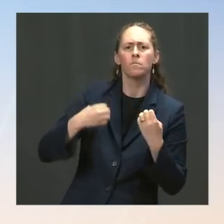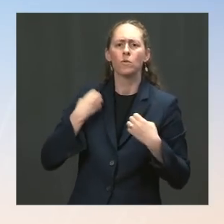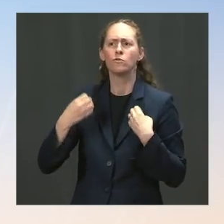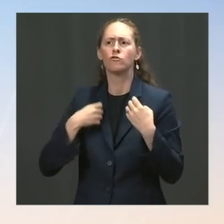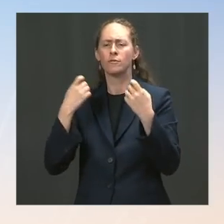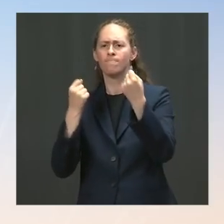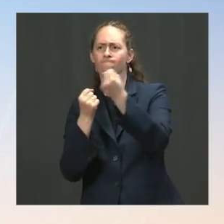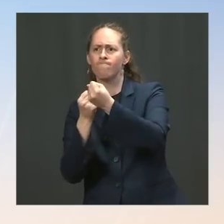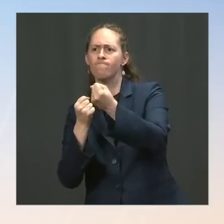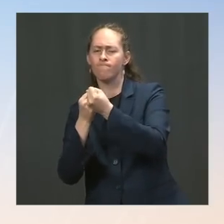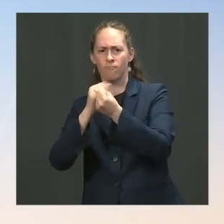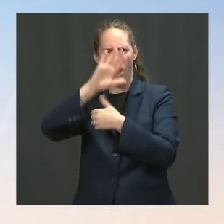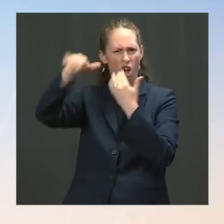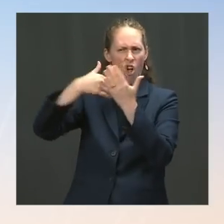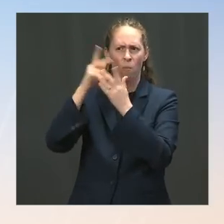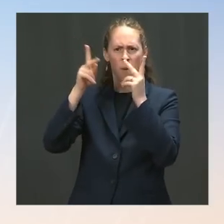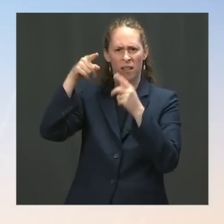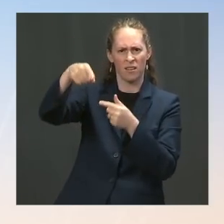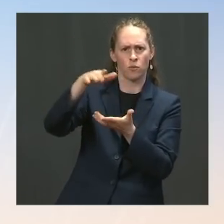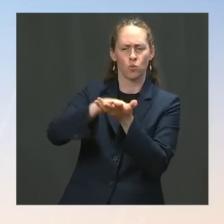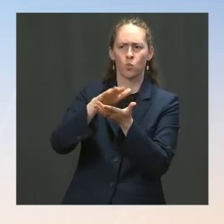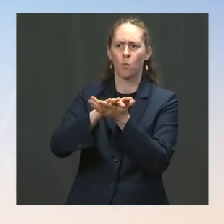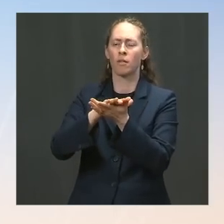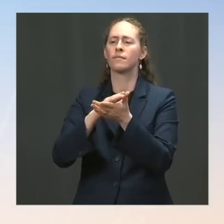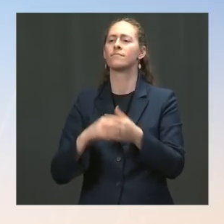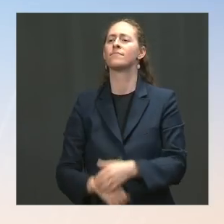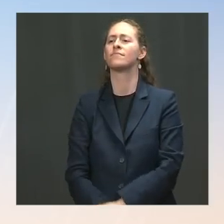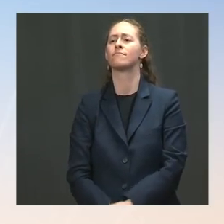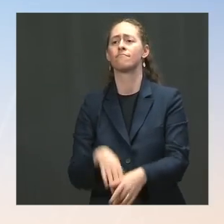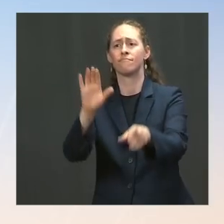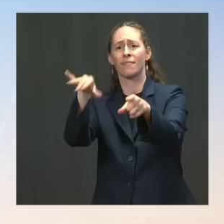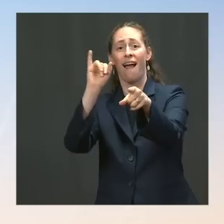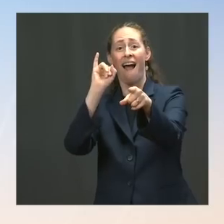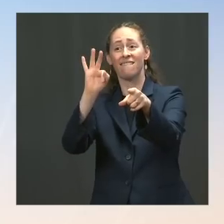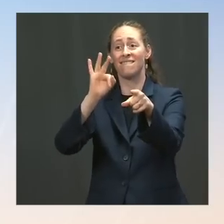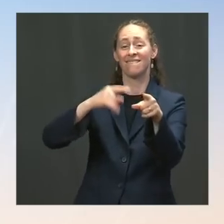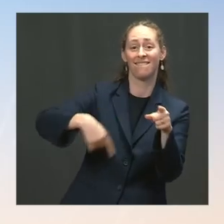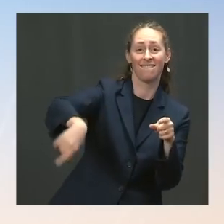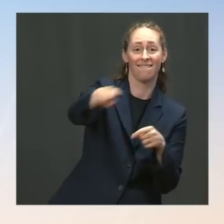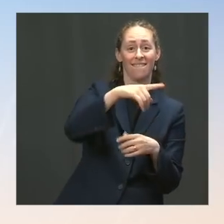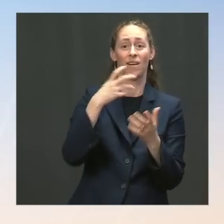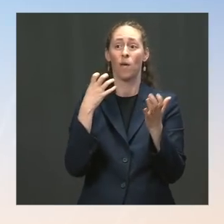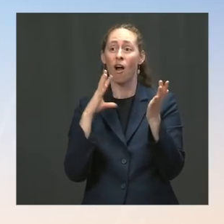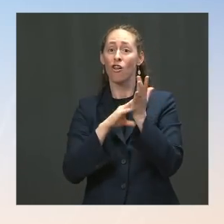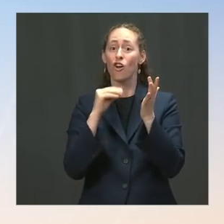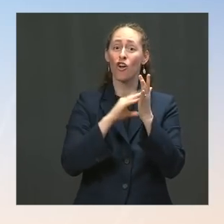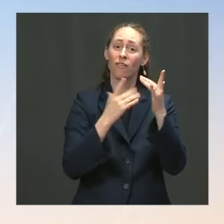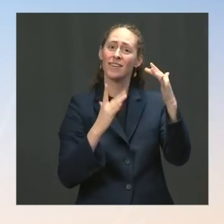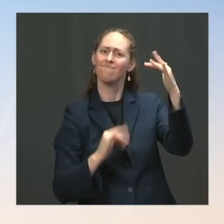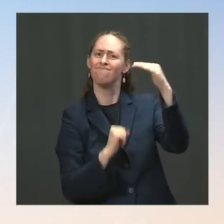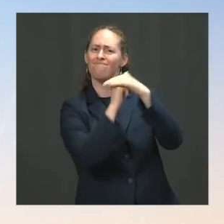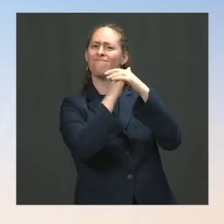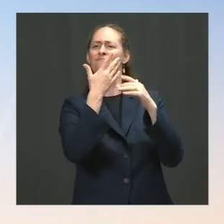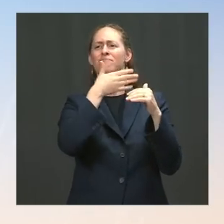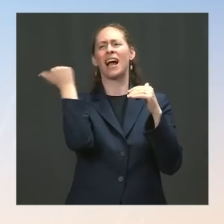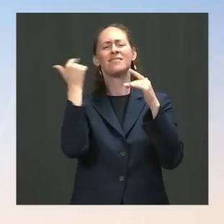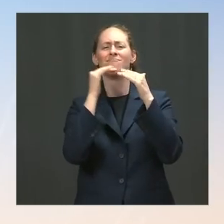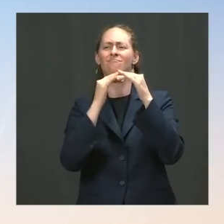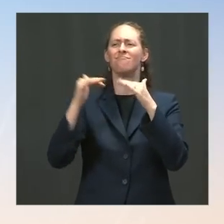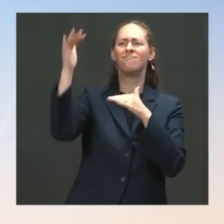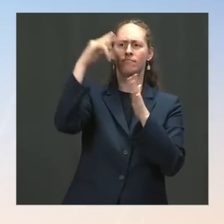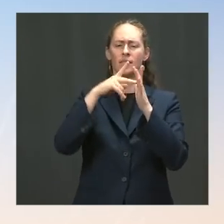order for students to learn at their potential, they need a strong social and emotional foundation. And we're prepared to provide